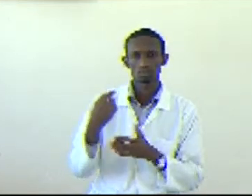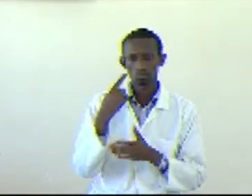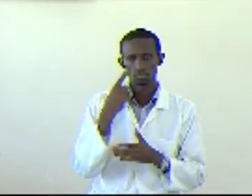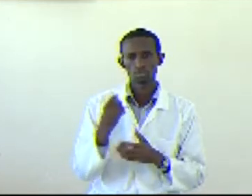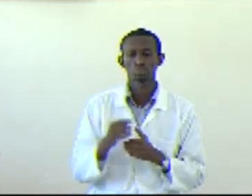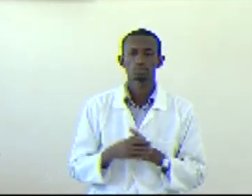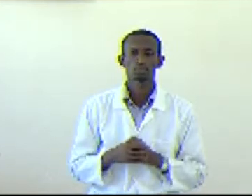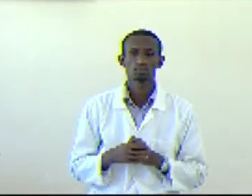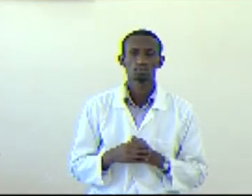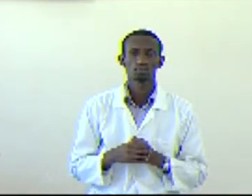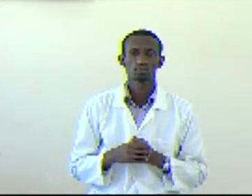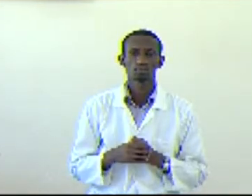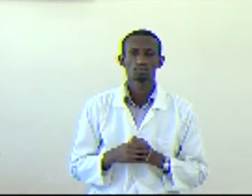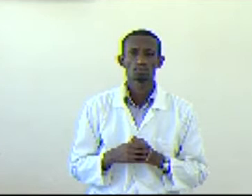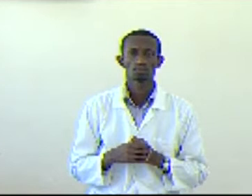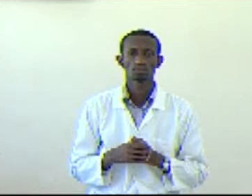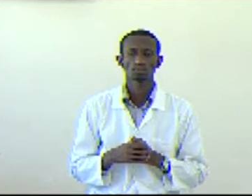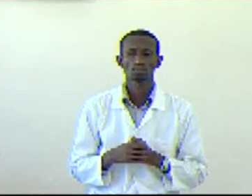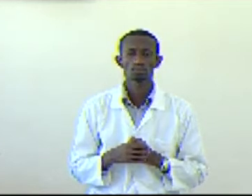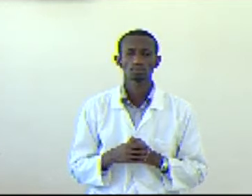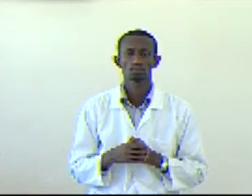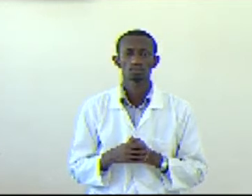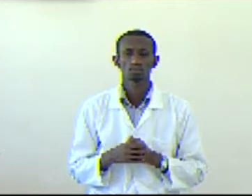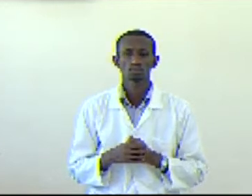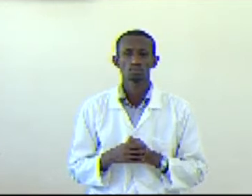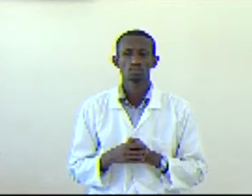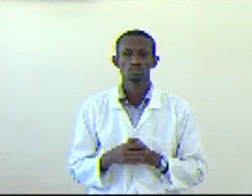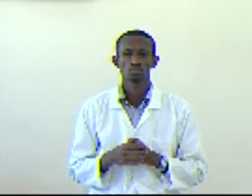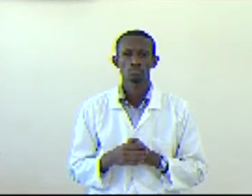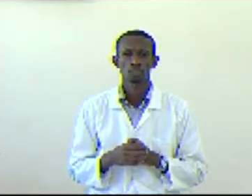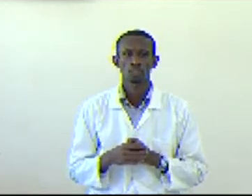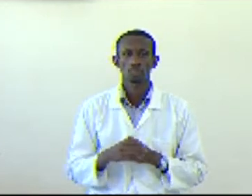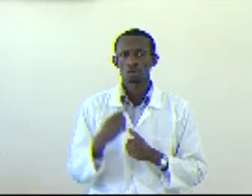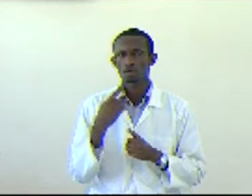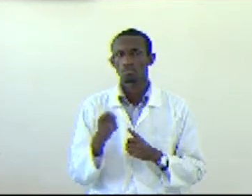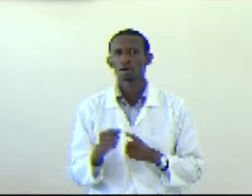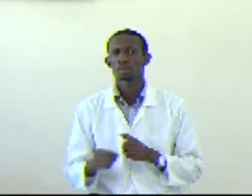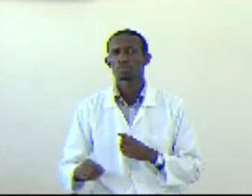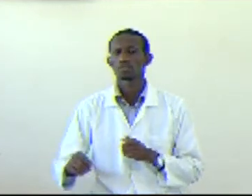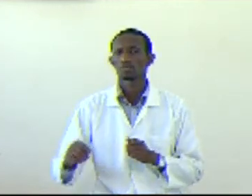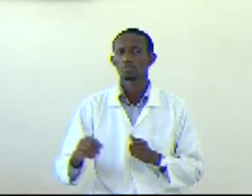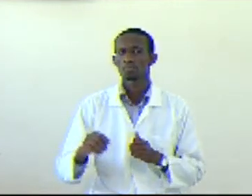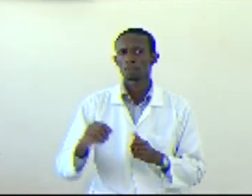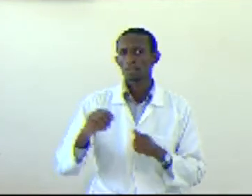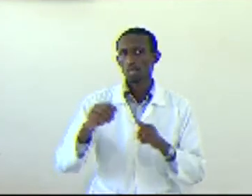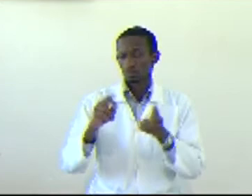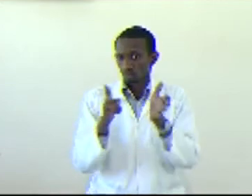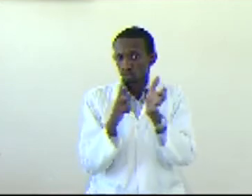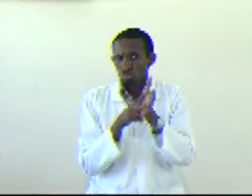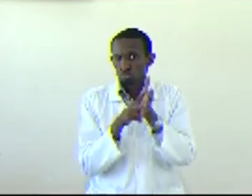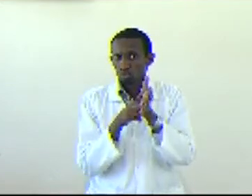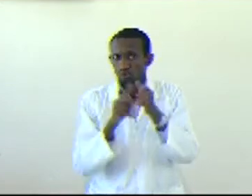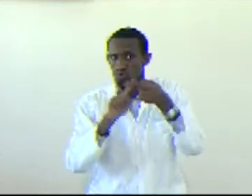other lesson, whereby we say the sum of the EMF around the loop equals to